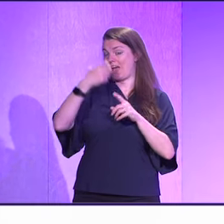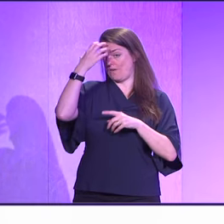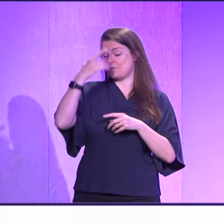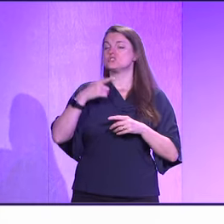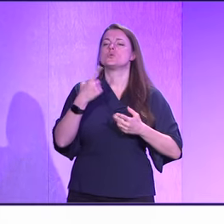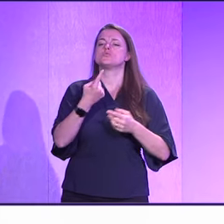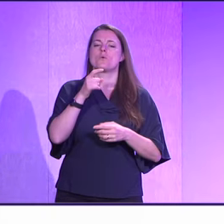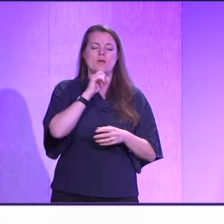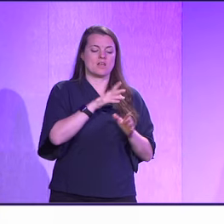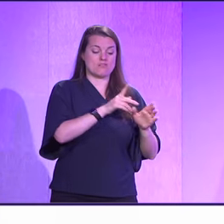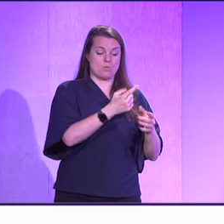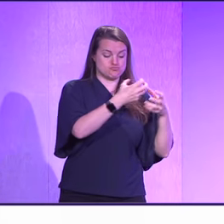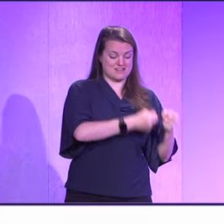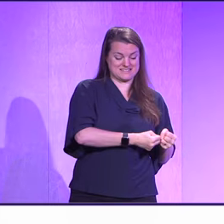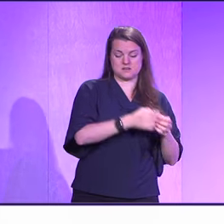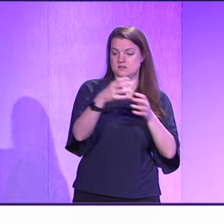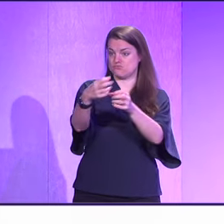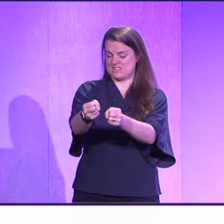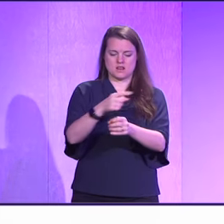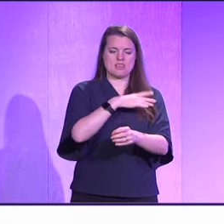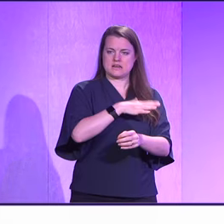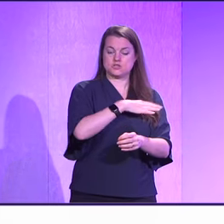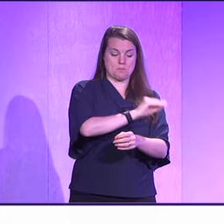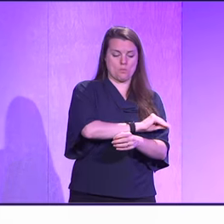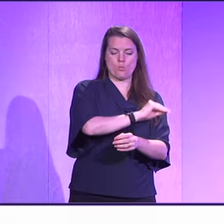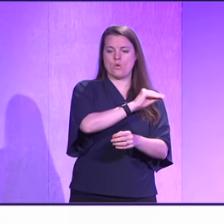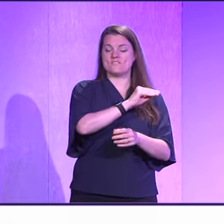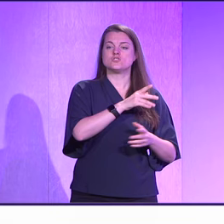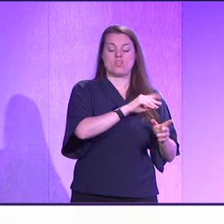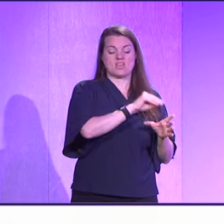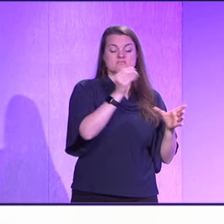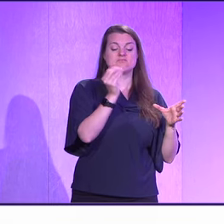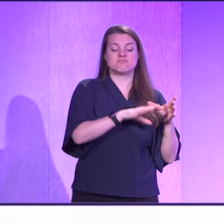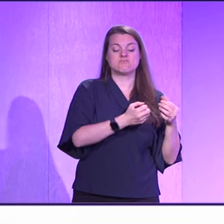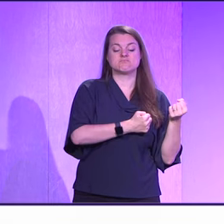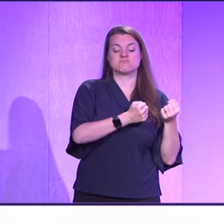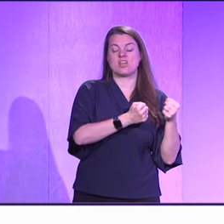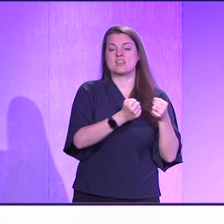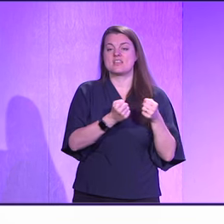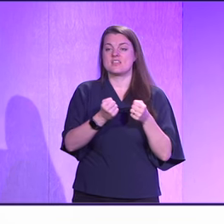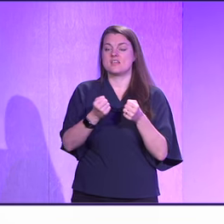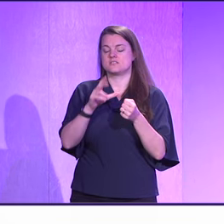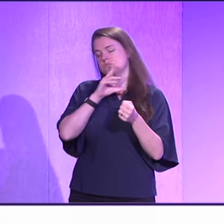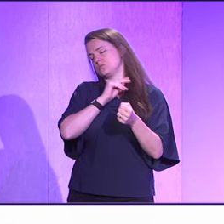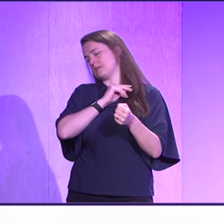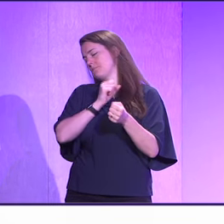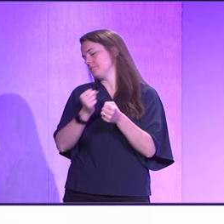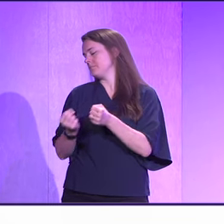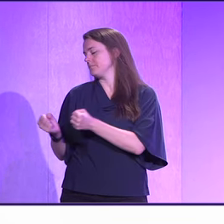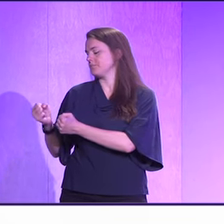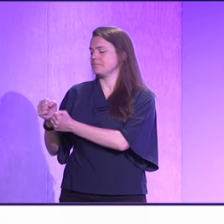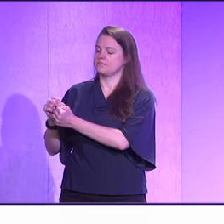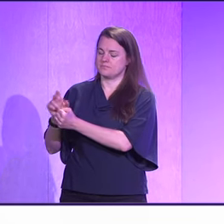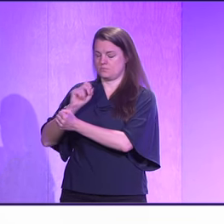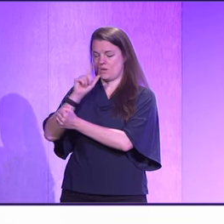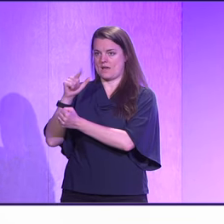one prison to another, and then suddenly they wake up in the wrong town because their checking of the prisoner got delayed and so on. And